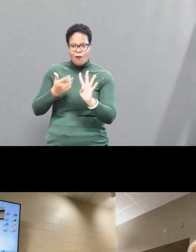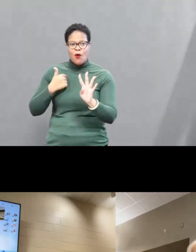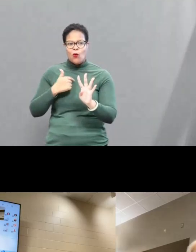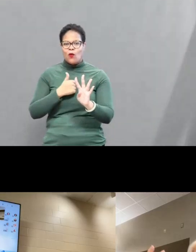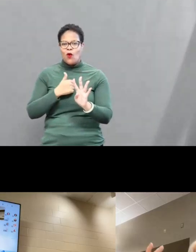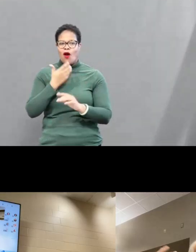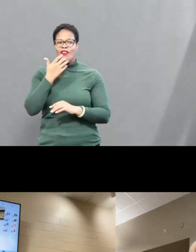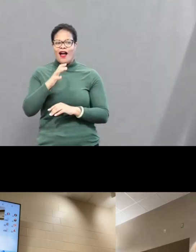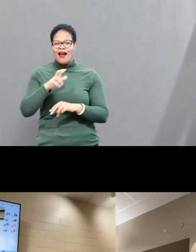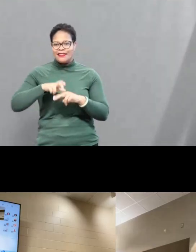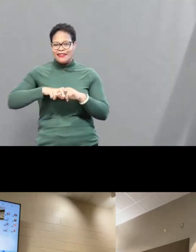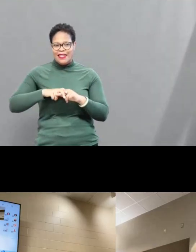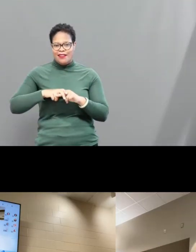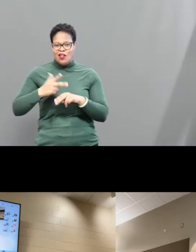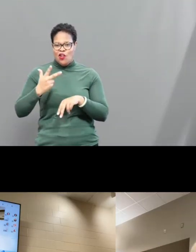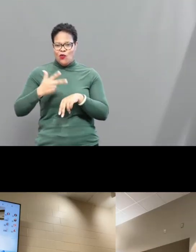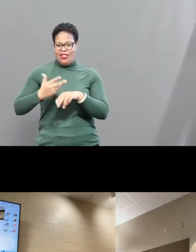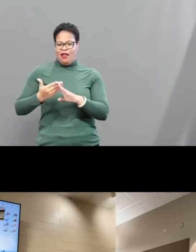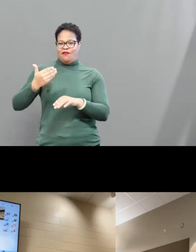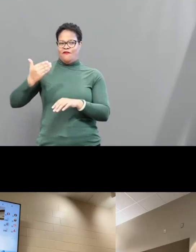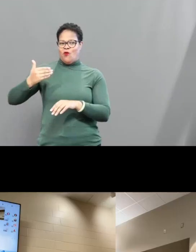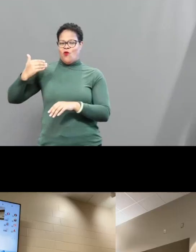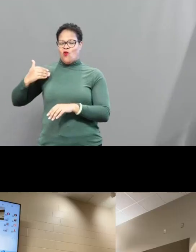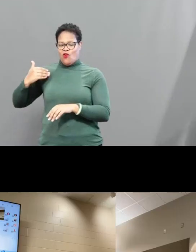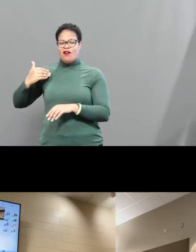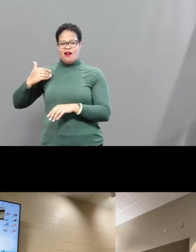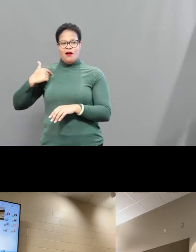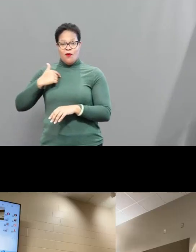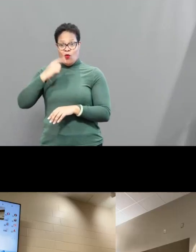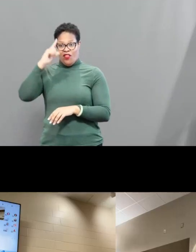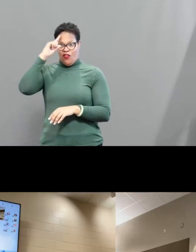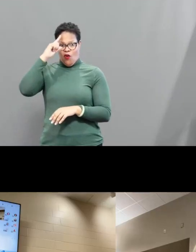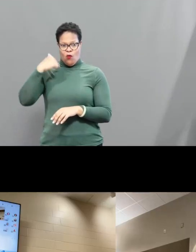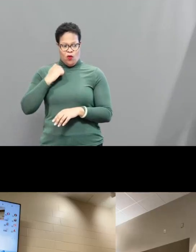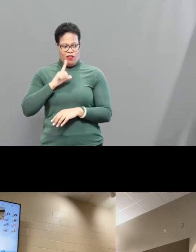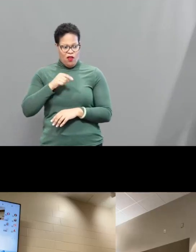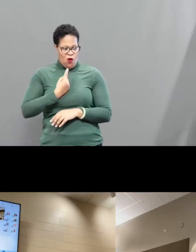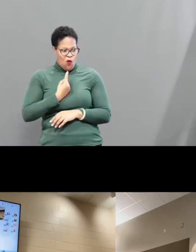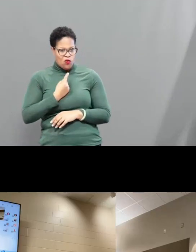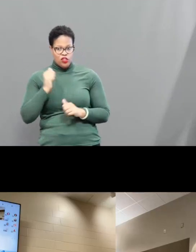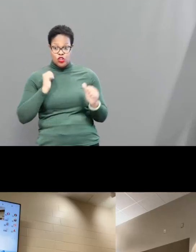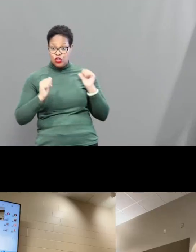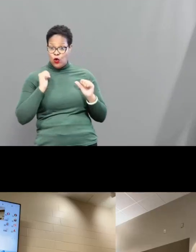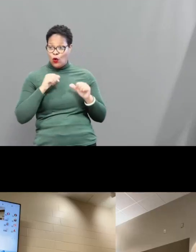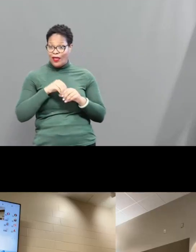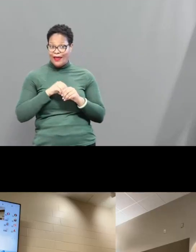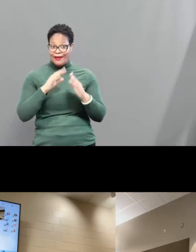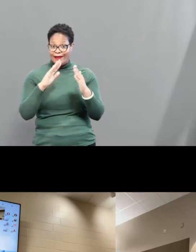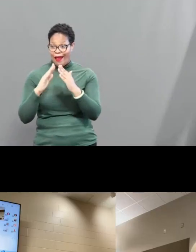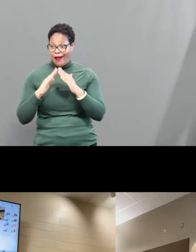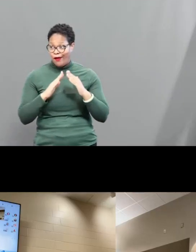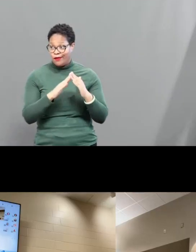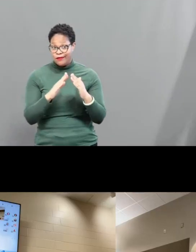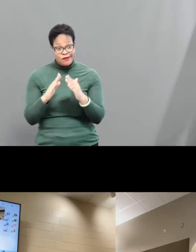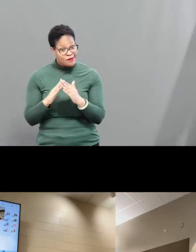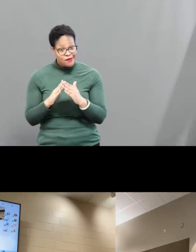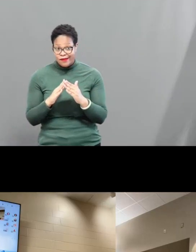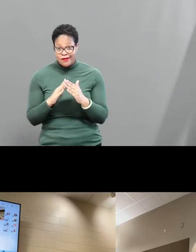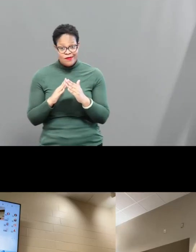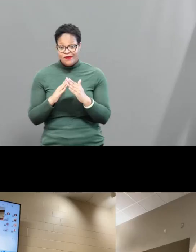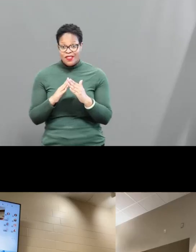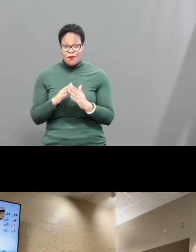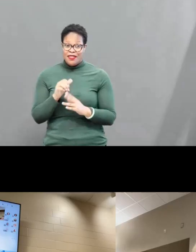seat 3 times before, but we thought we were the only show in town. And so